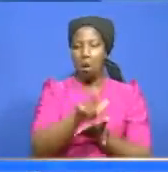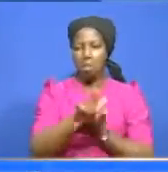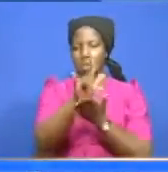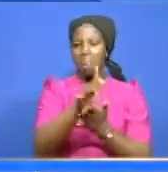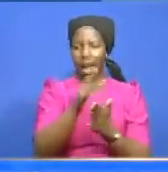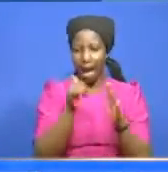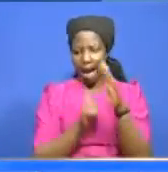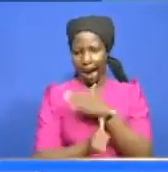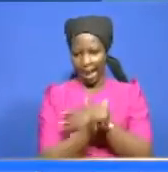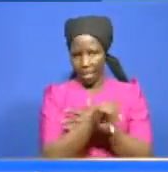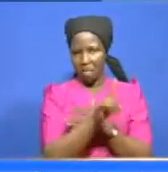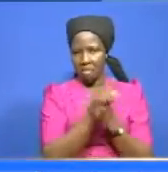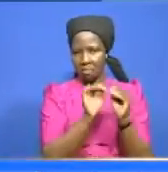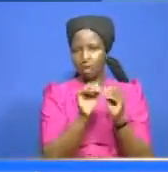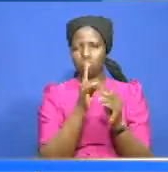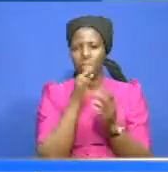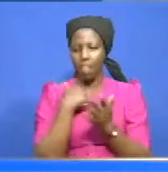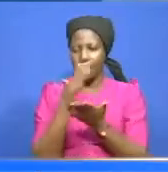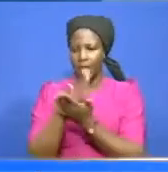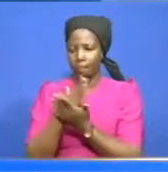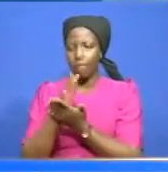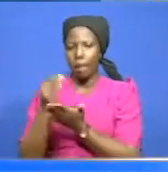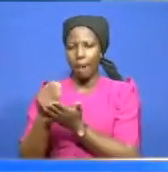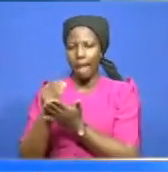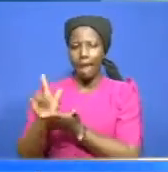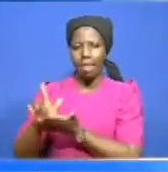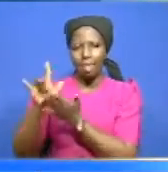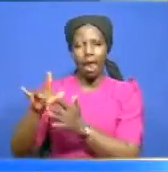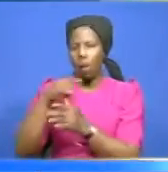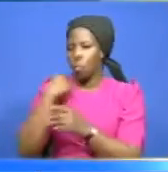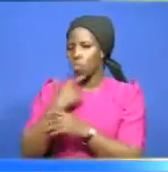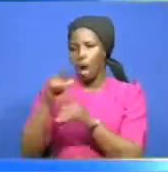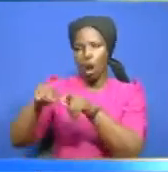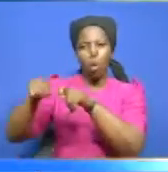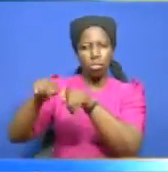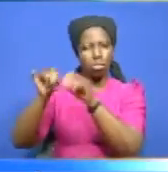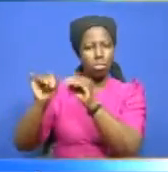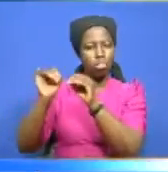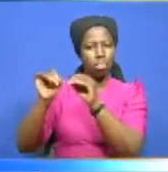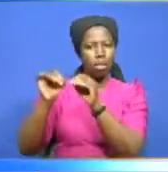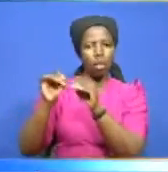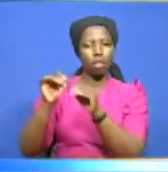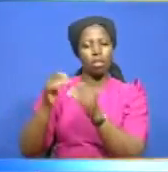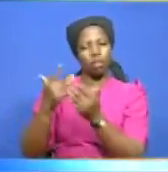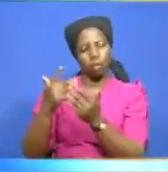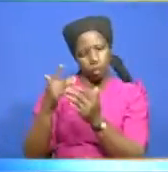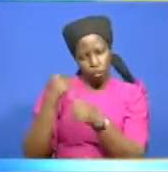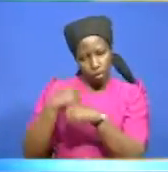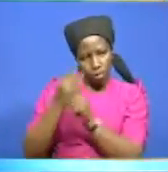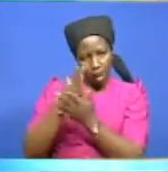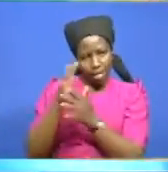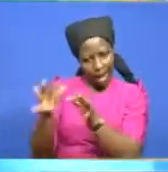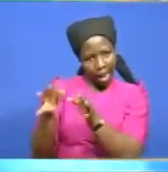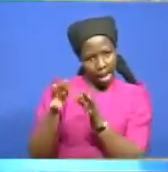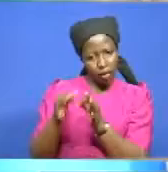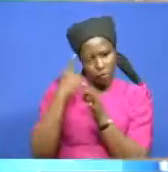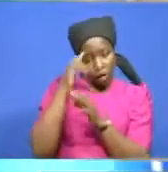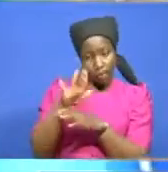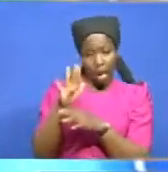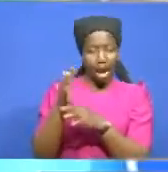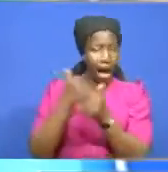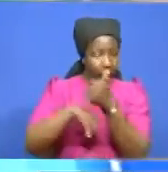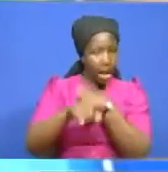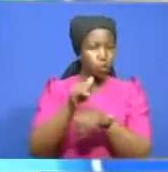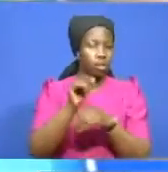segment of money lenders in this country are not governed in a way that can bring accountability to what they do. So those are some of the fundamental issues that